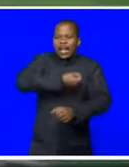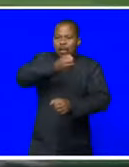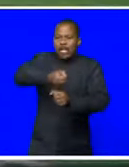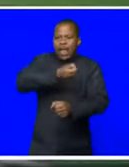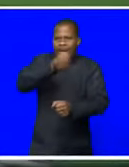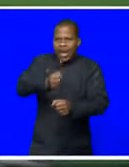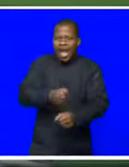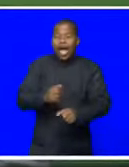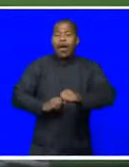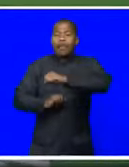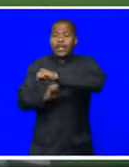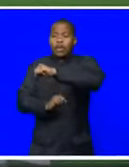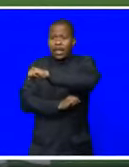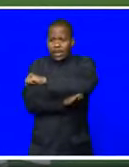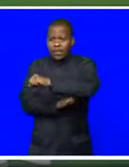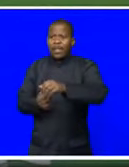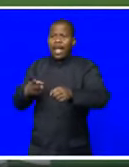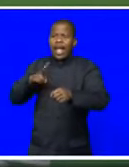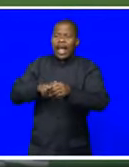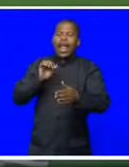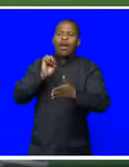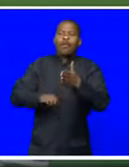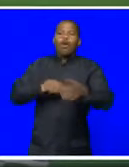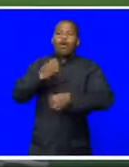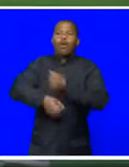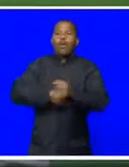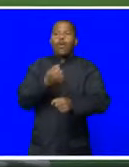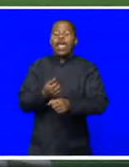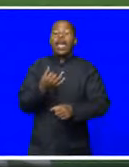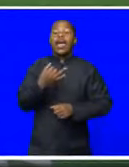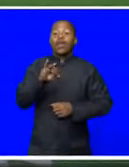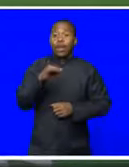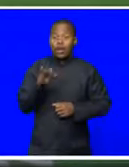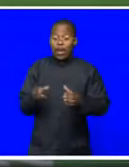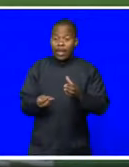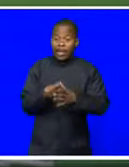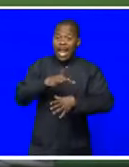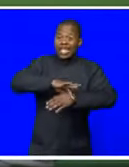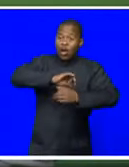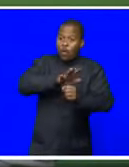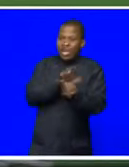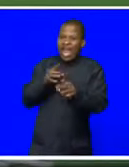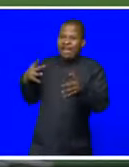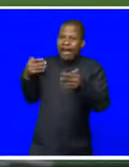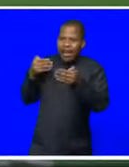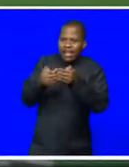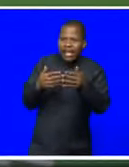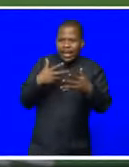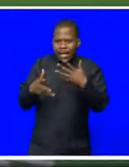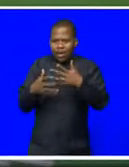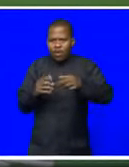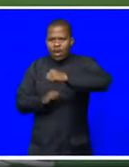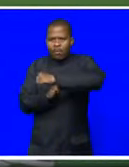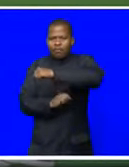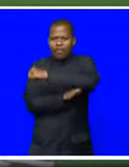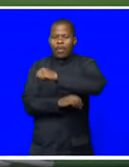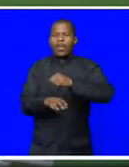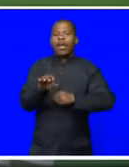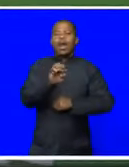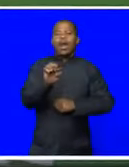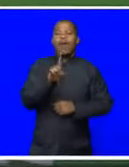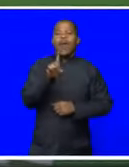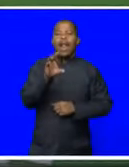lokho. Nasibuka kusukela nga-2020 nakucala COVID uzibe ngilamuhla letinto setifike tenca ku-100